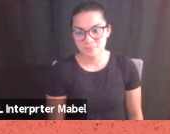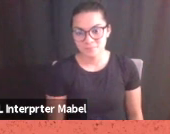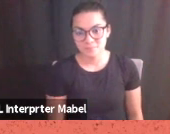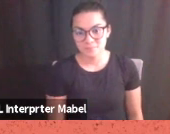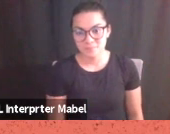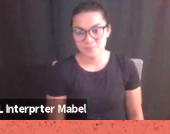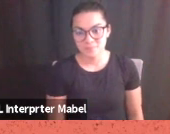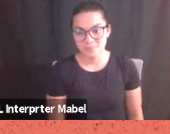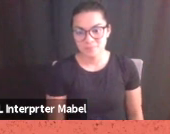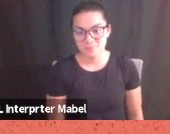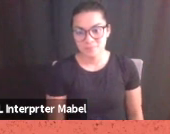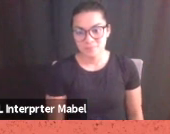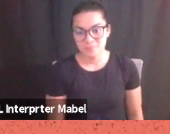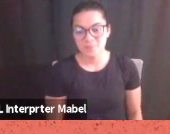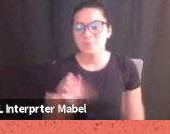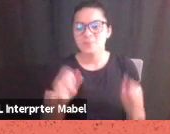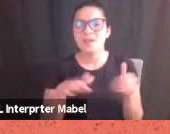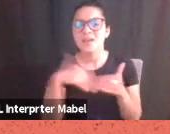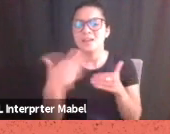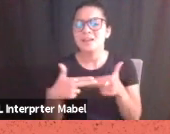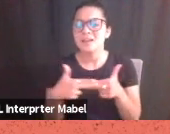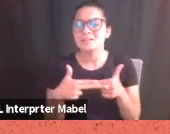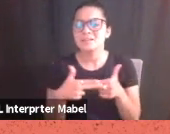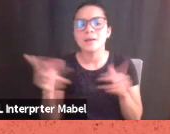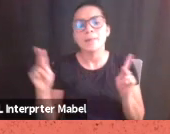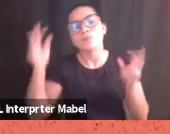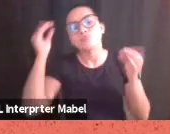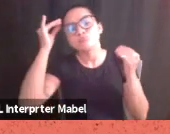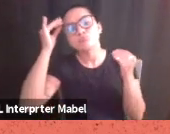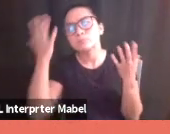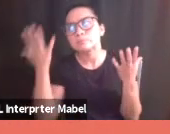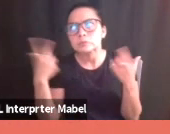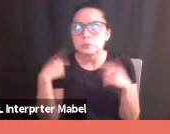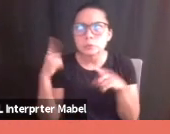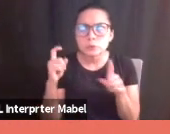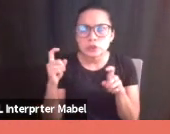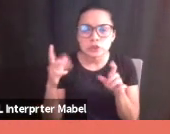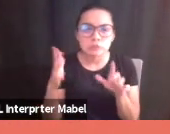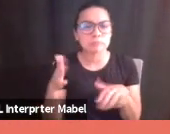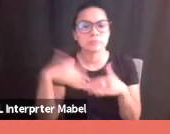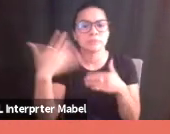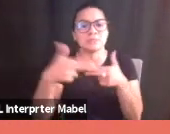Should we go to the next slide while folks are maybe thinking about questions they want to ask, or?